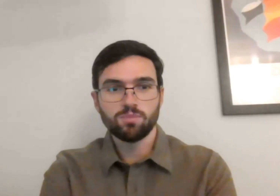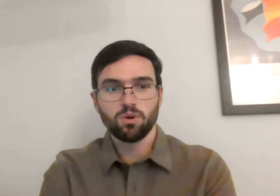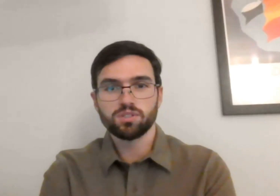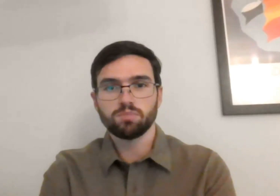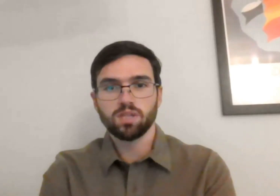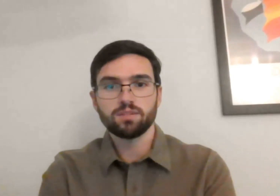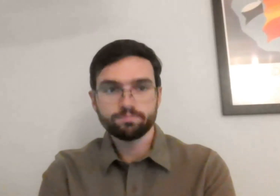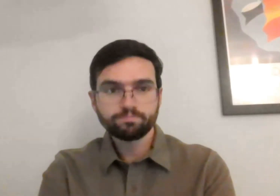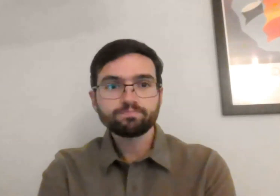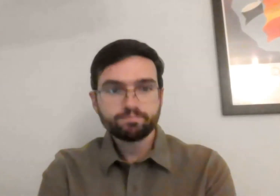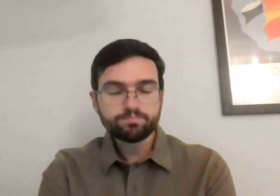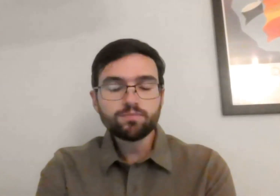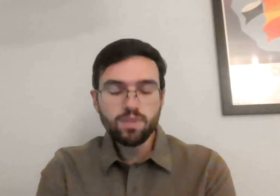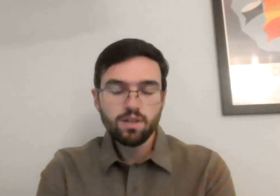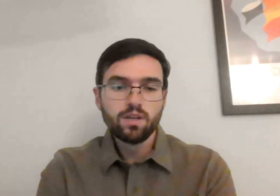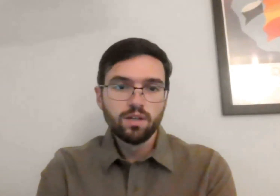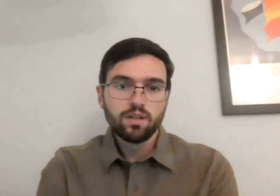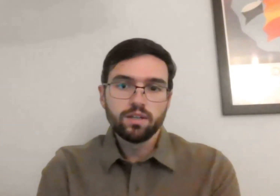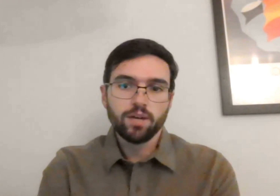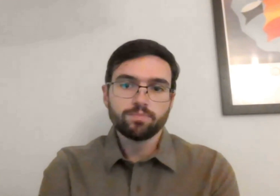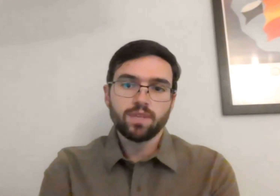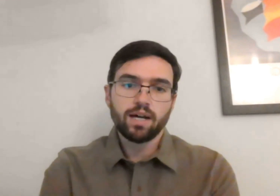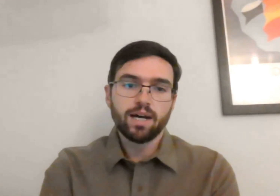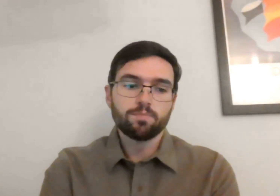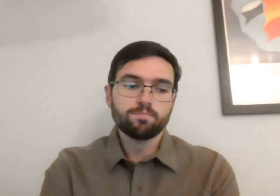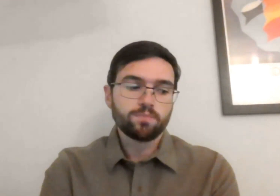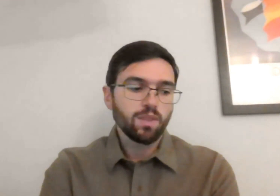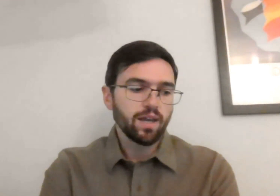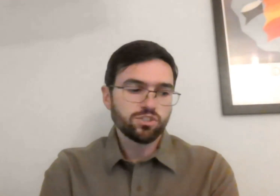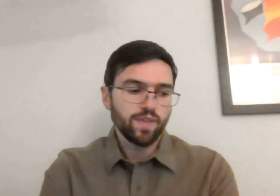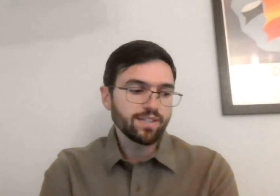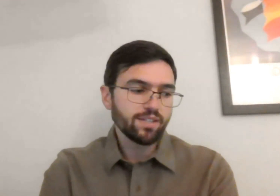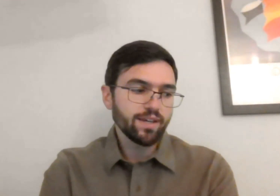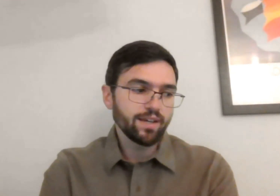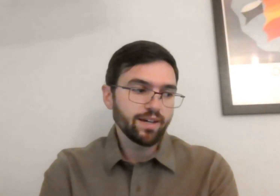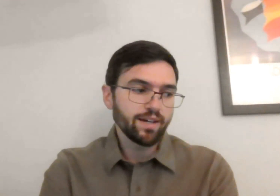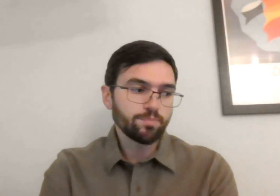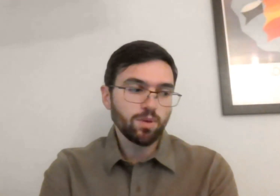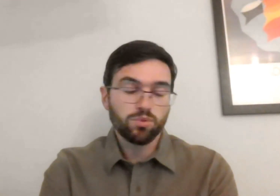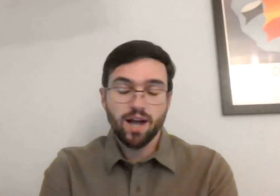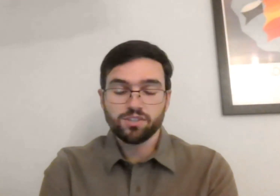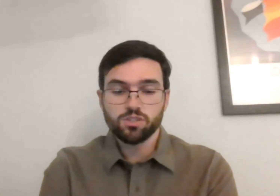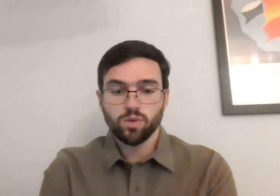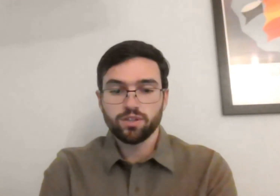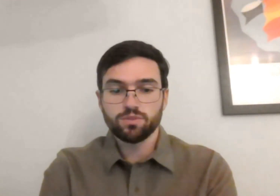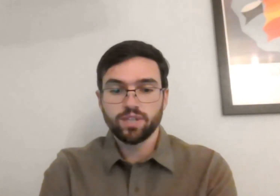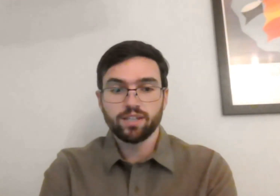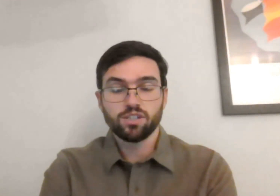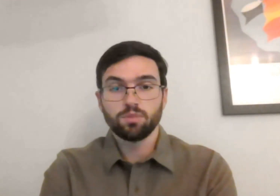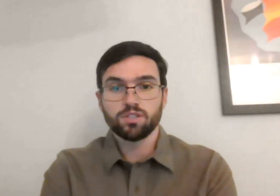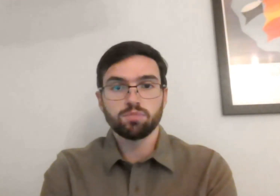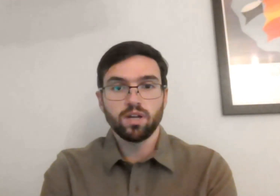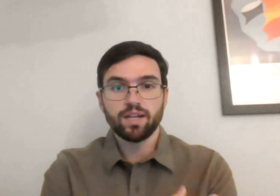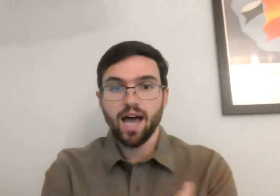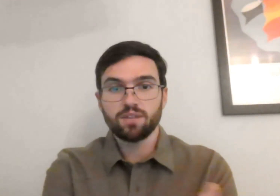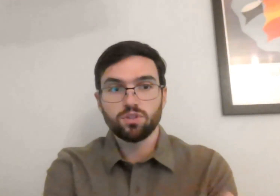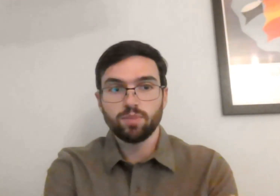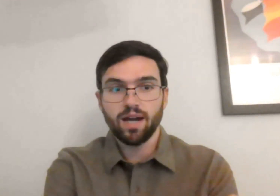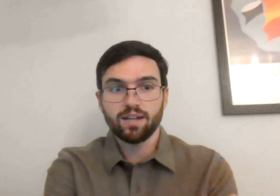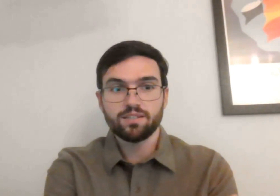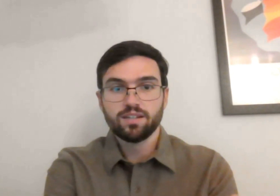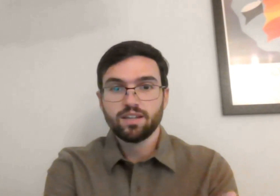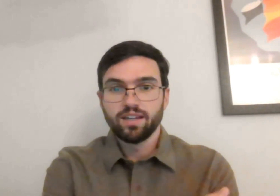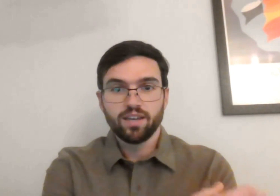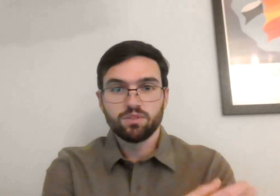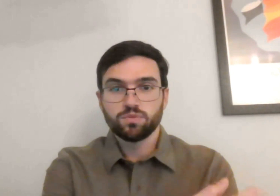C. Hemo is in blood. Hemo. Hemo. Yep. And so that's a process where you take somebody's blood out of